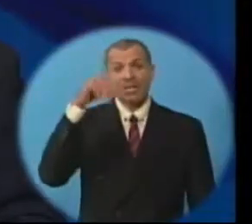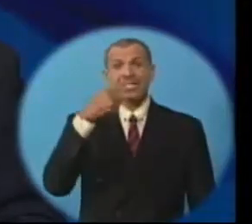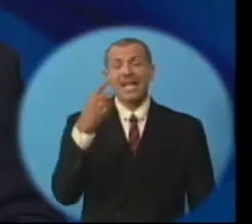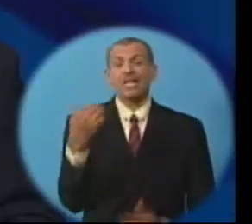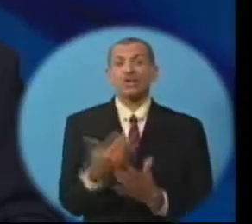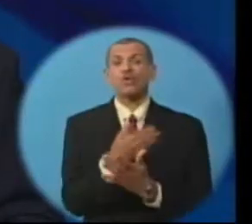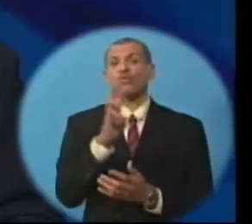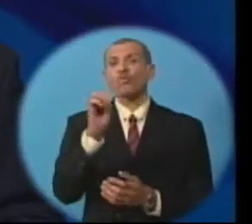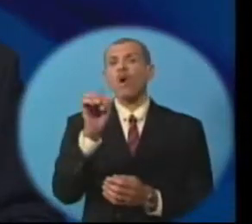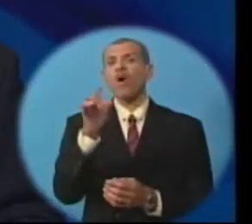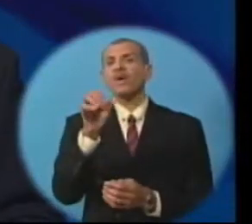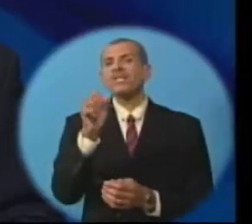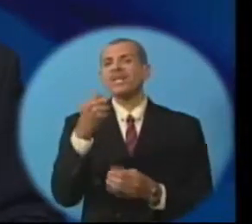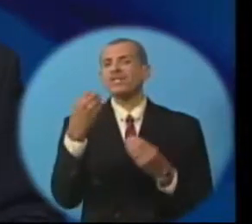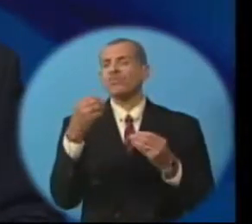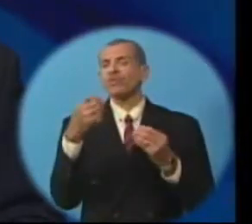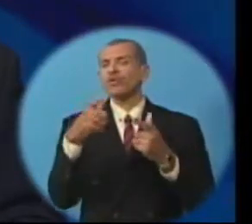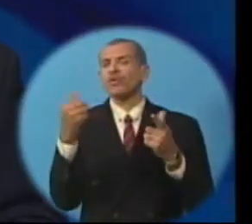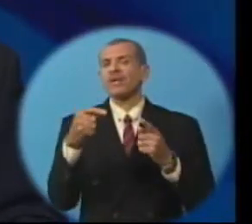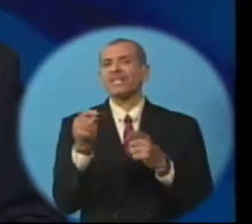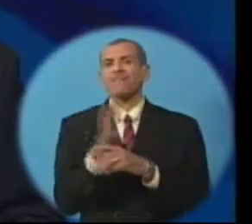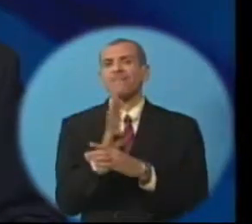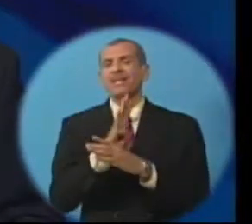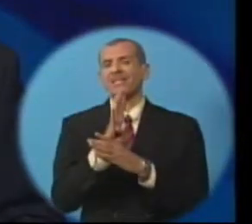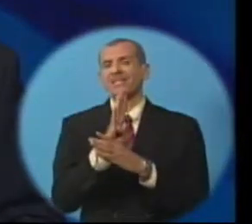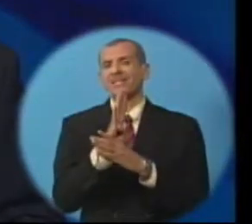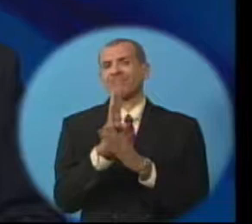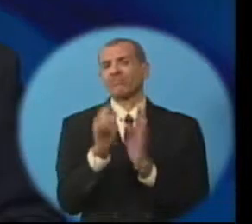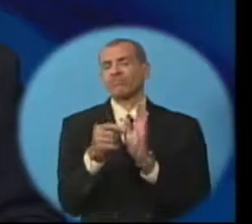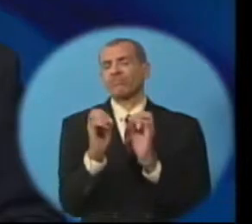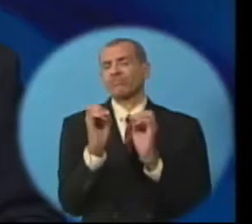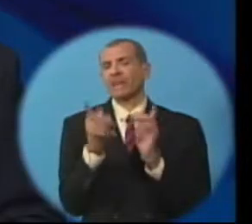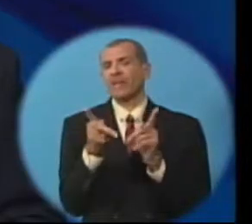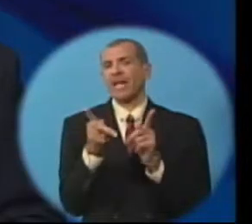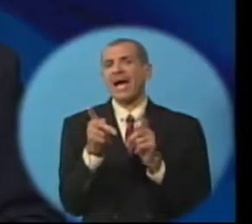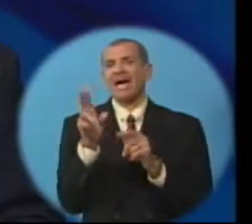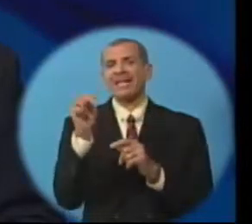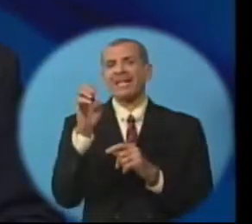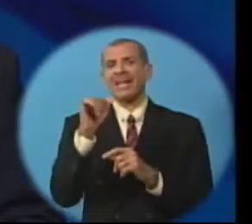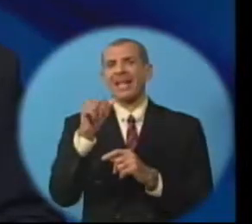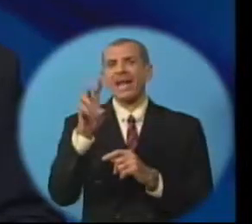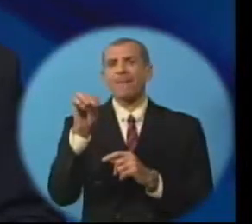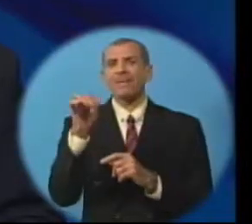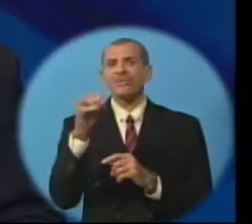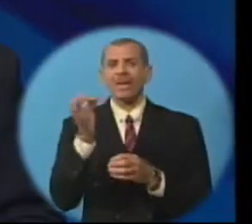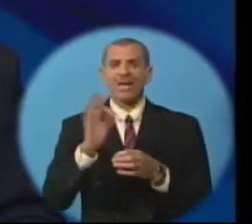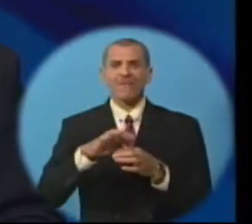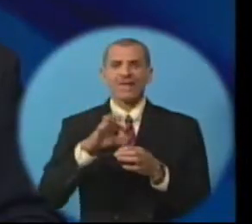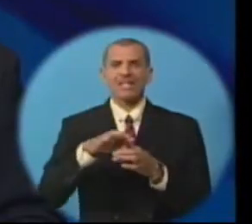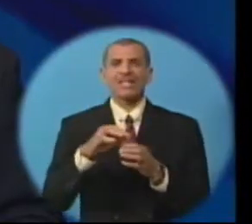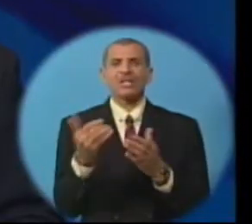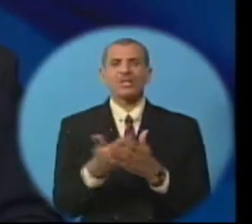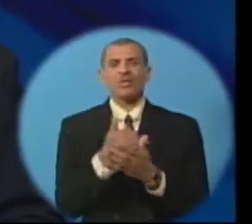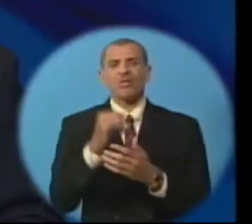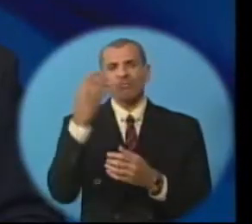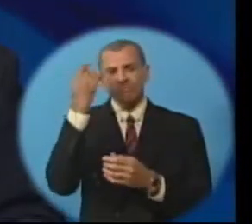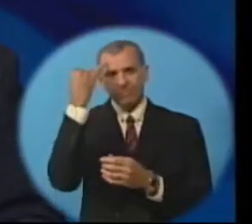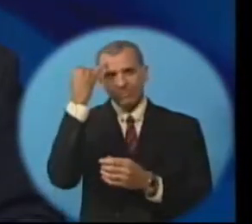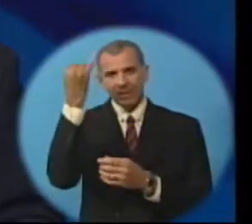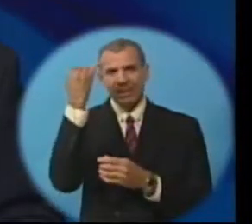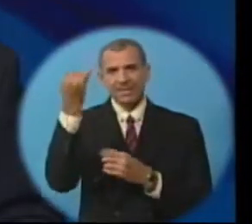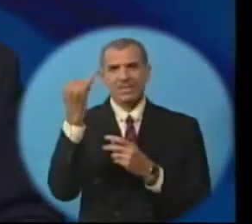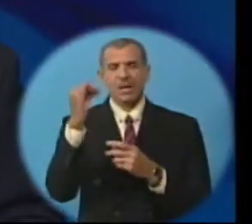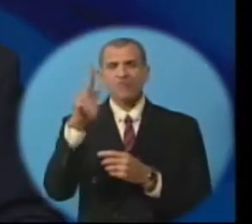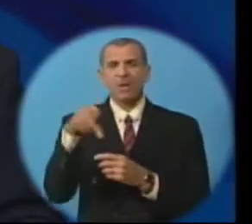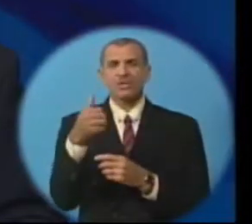new Warren's Superstore represents a new business model, adding that Neil and Massey will continue to invest in new projects that create jobs